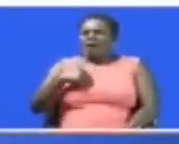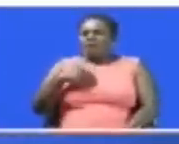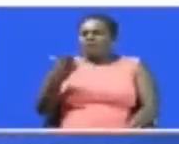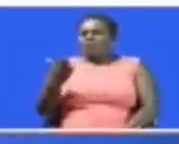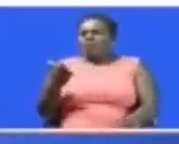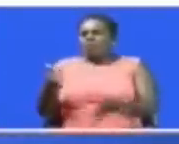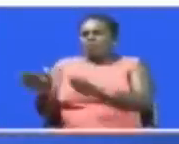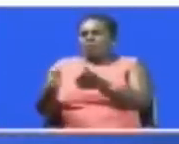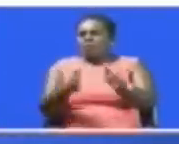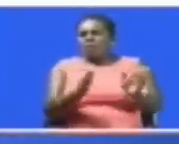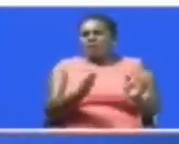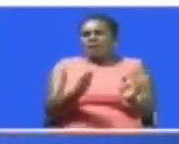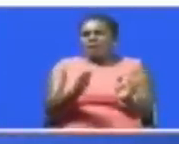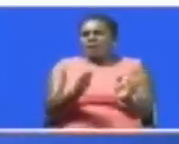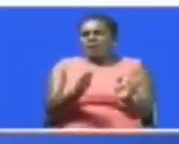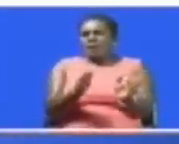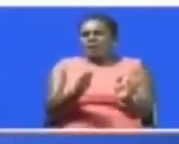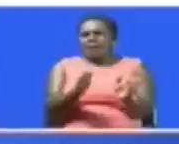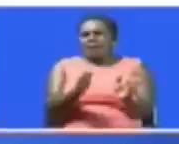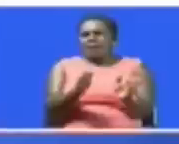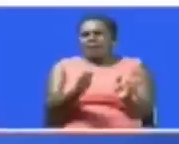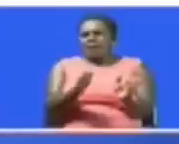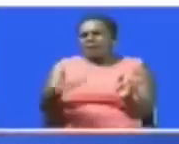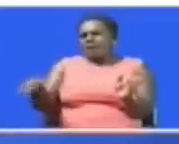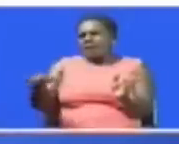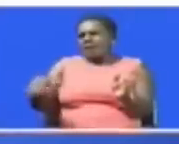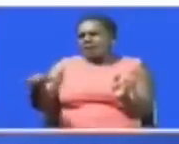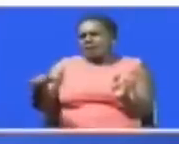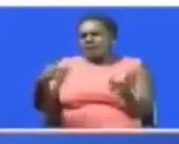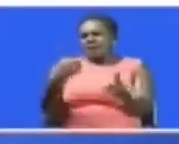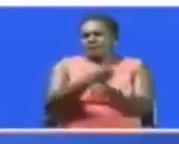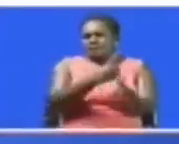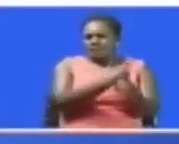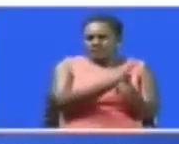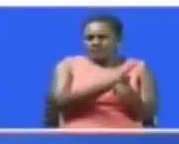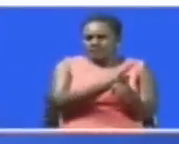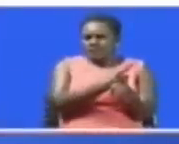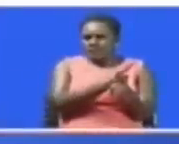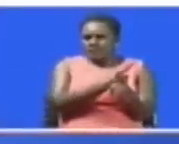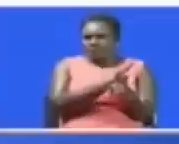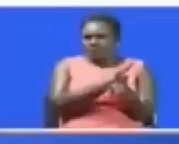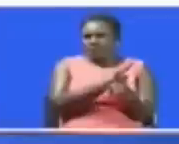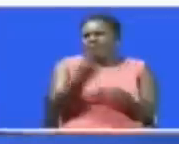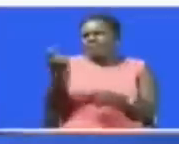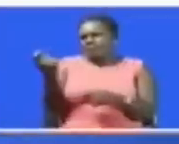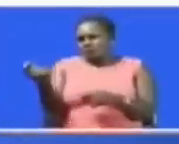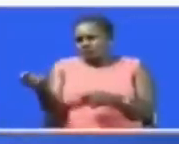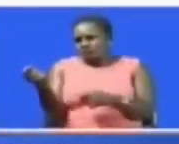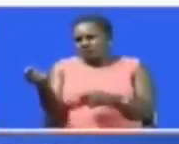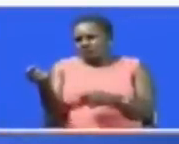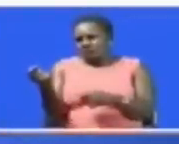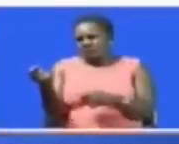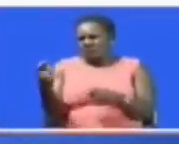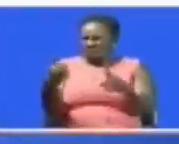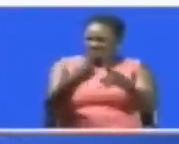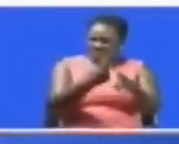parameters that are spelled out, which has got to do with area and so on. Yes. And minorities, you know,